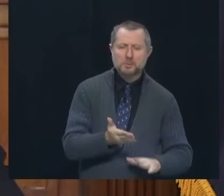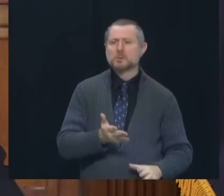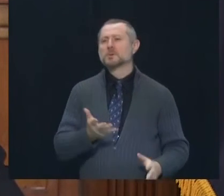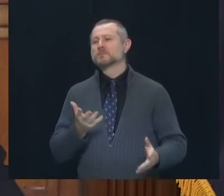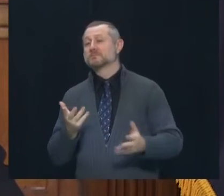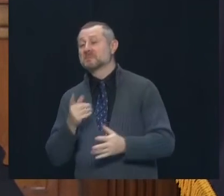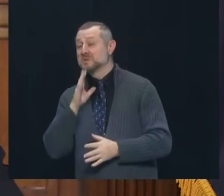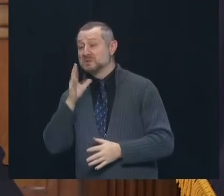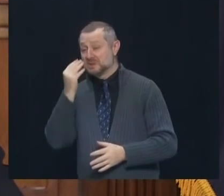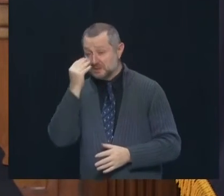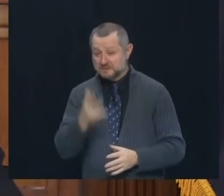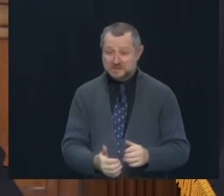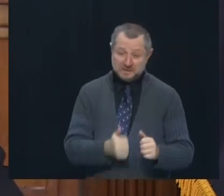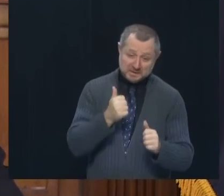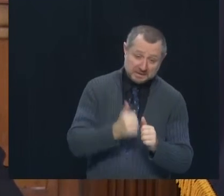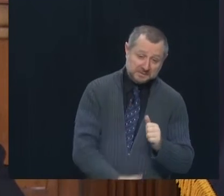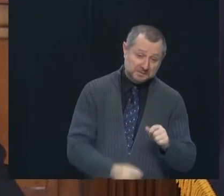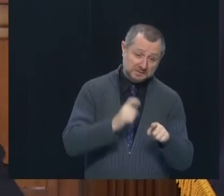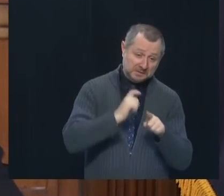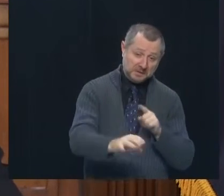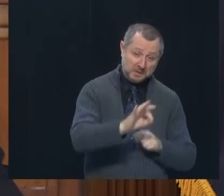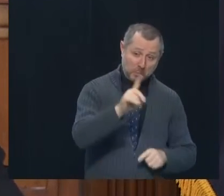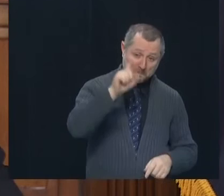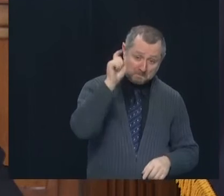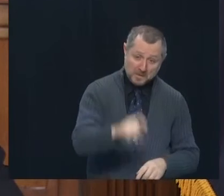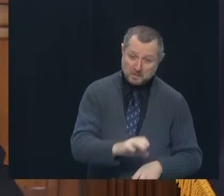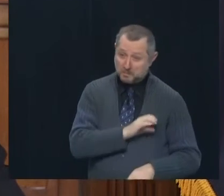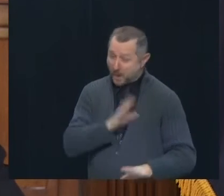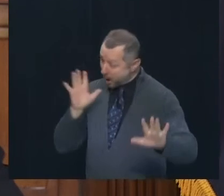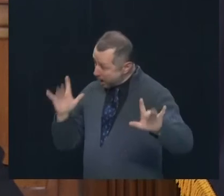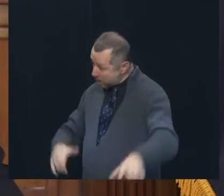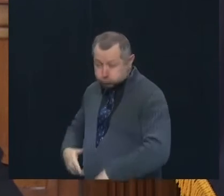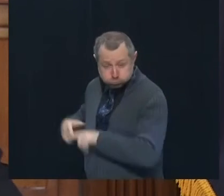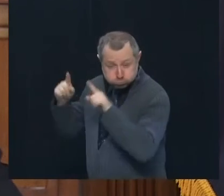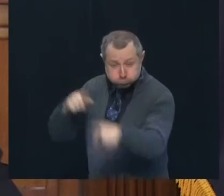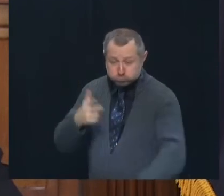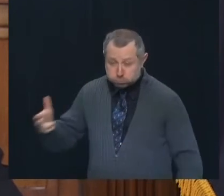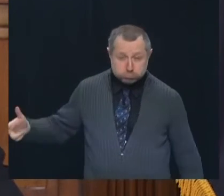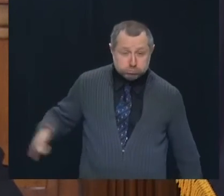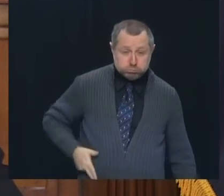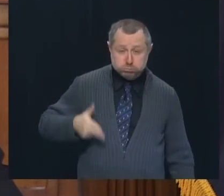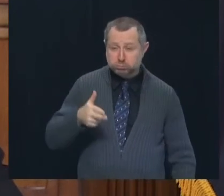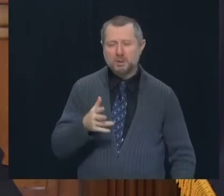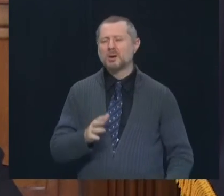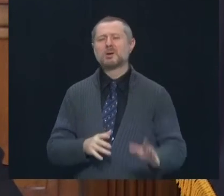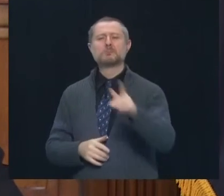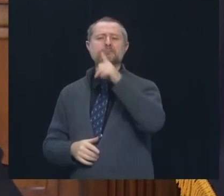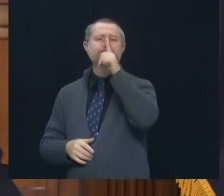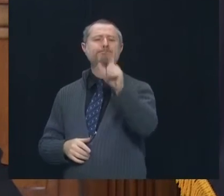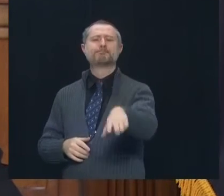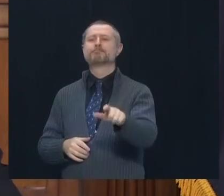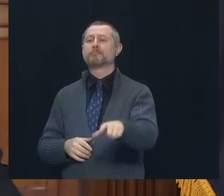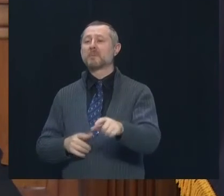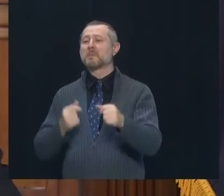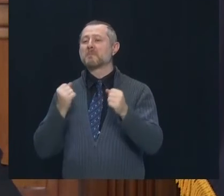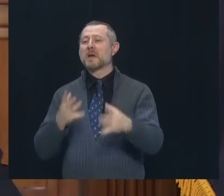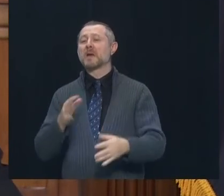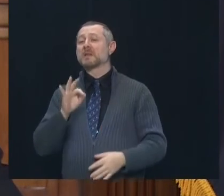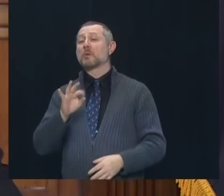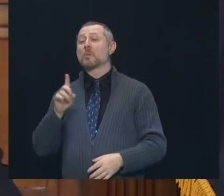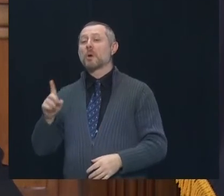response is a person with a gun. I don't. I think there are a lot of 911 calls